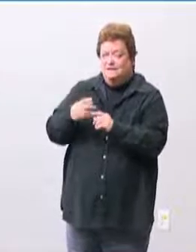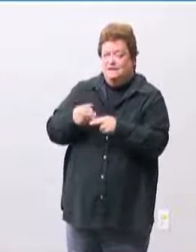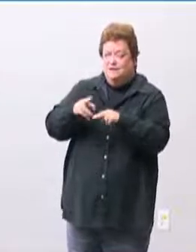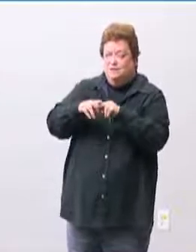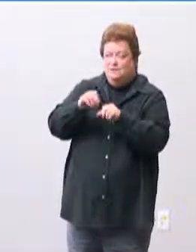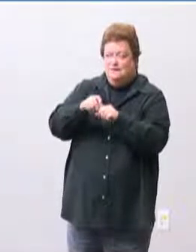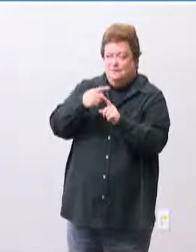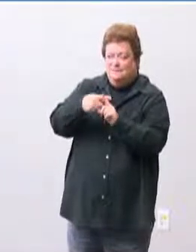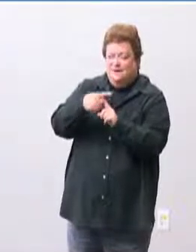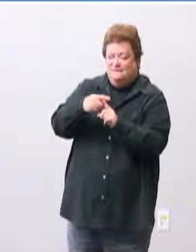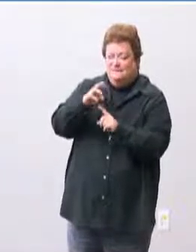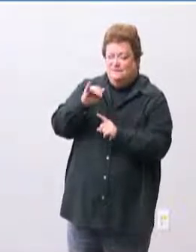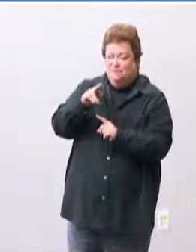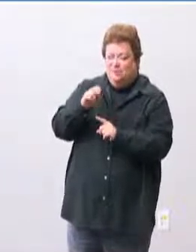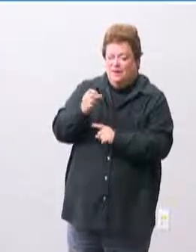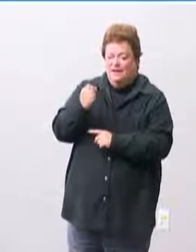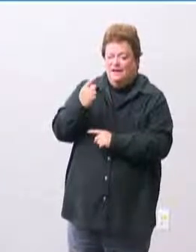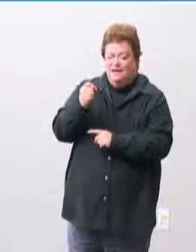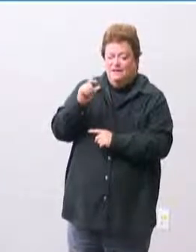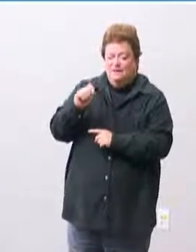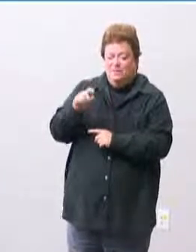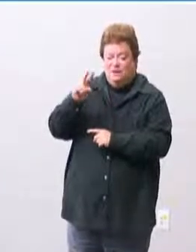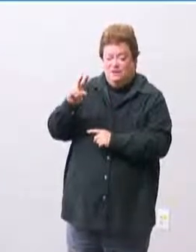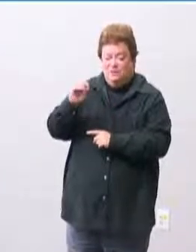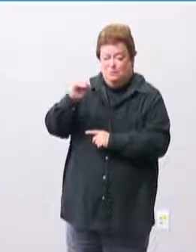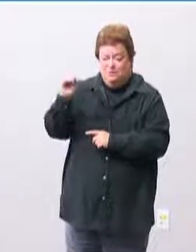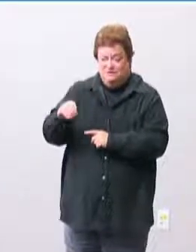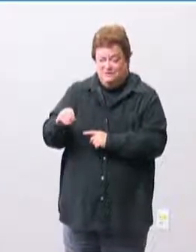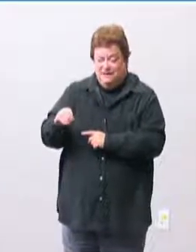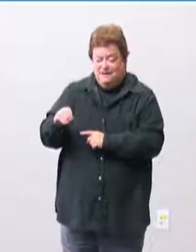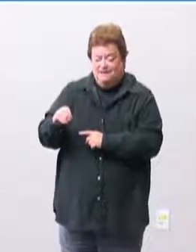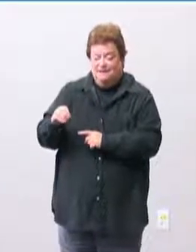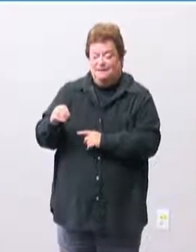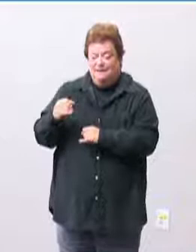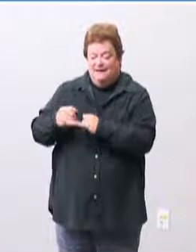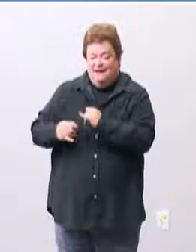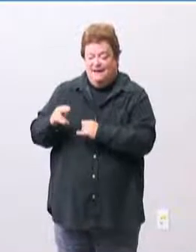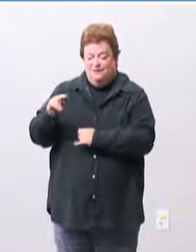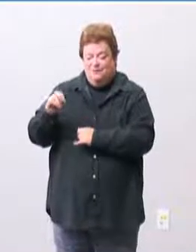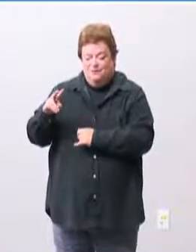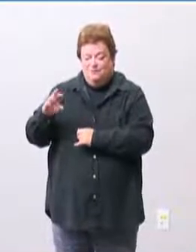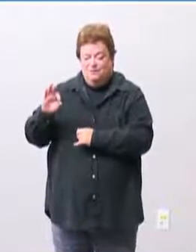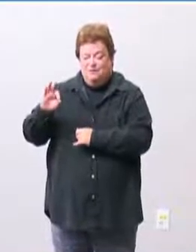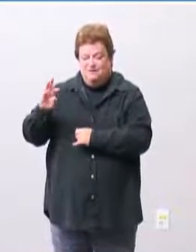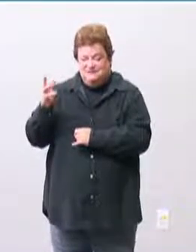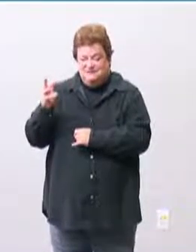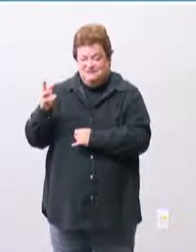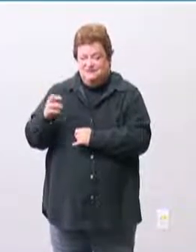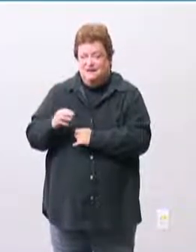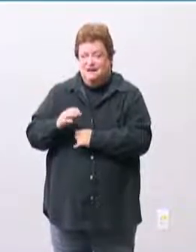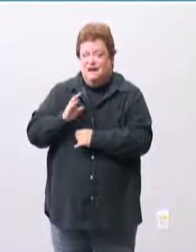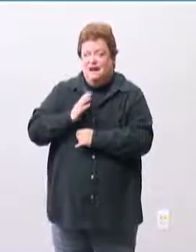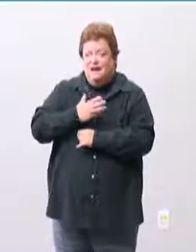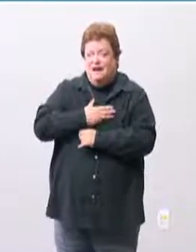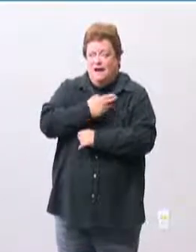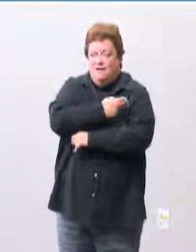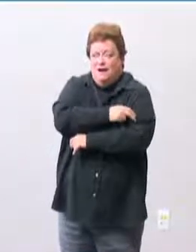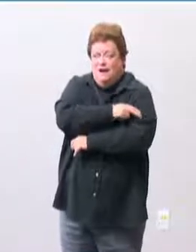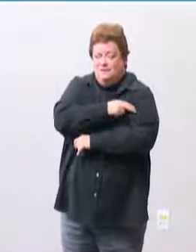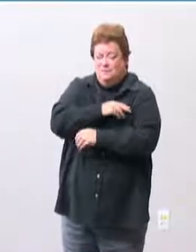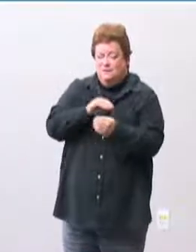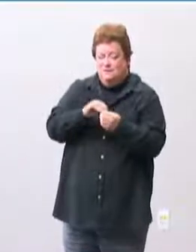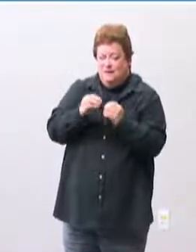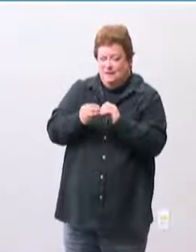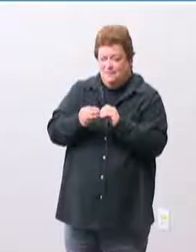rate, 11.2% this past week, ending November 6th. Our hospitalization